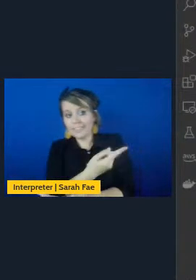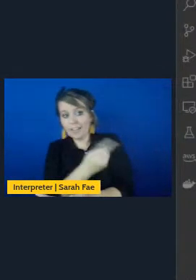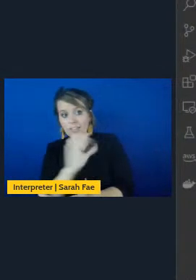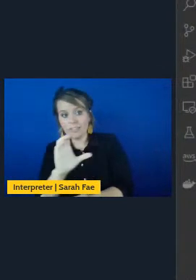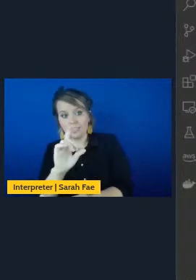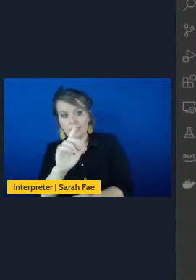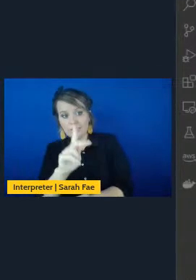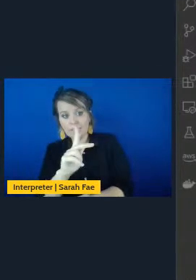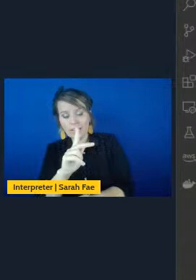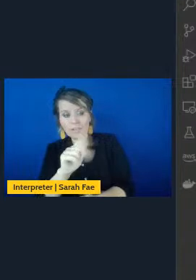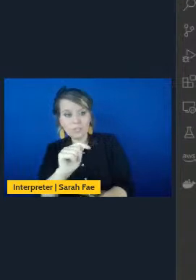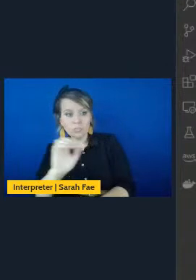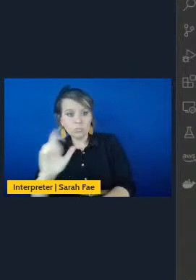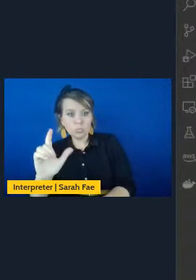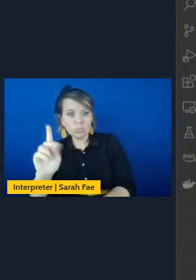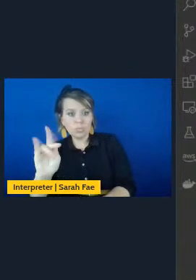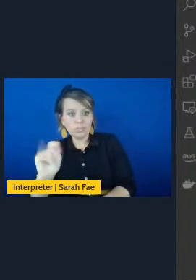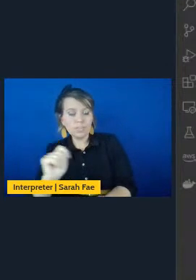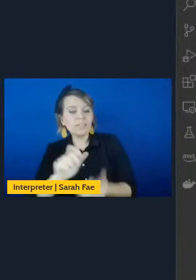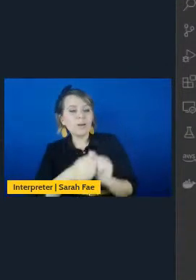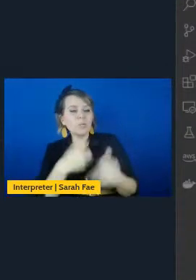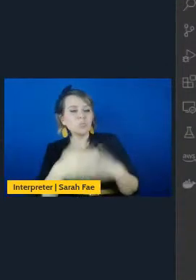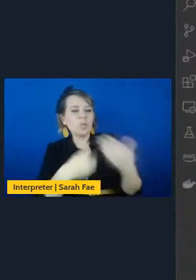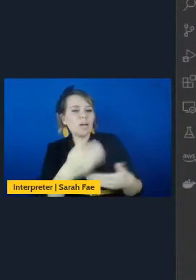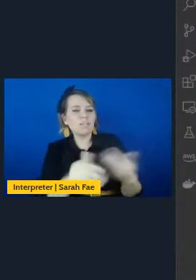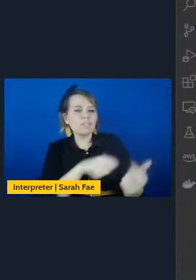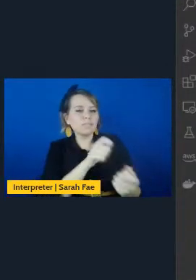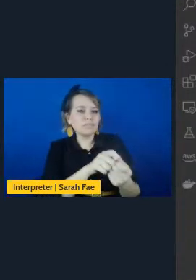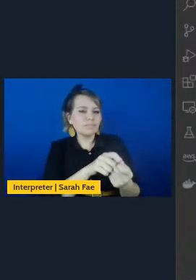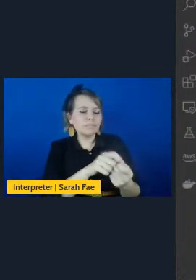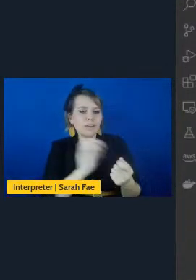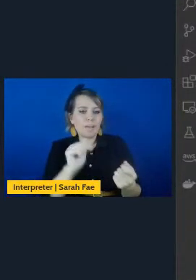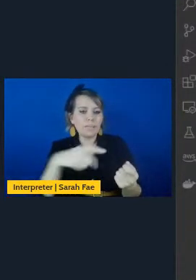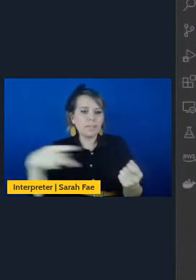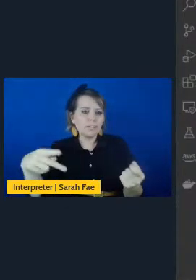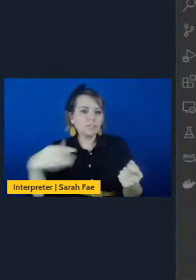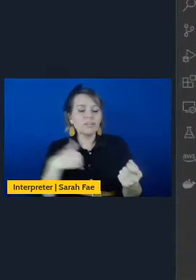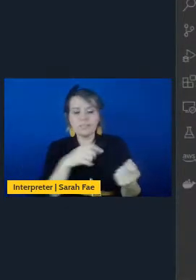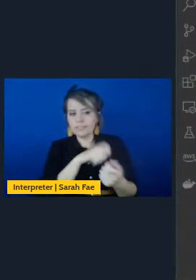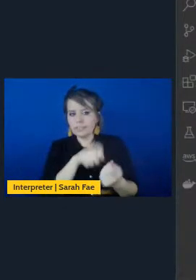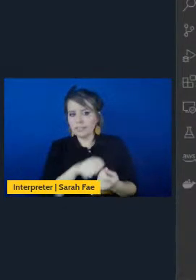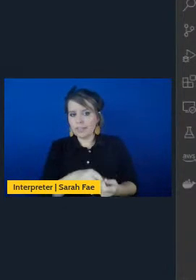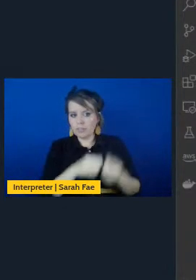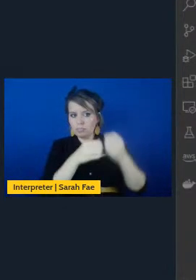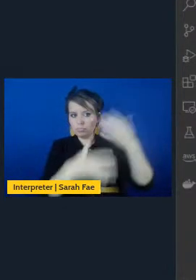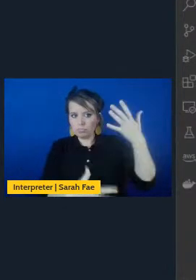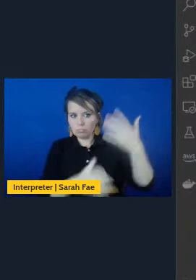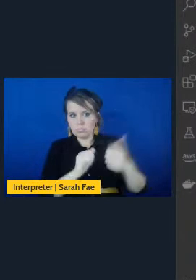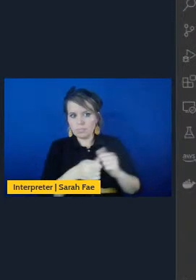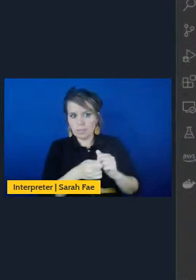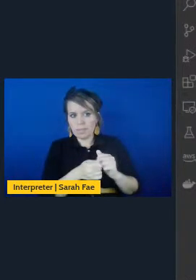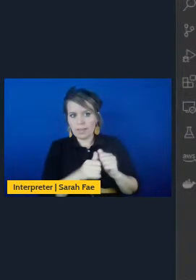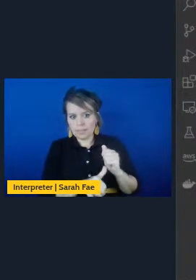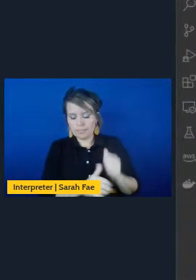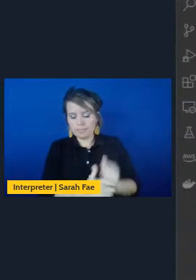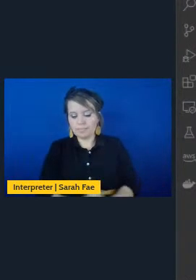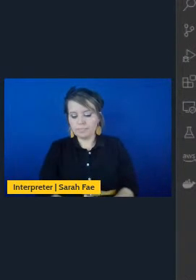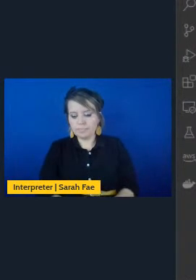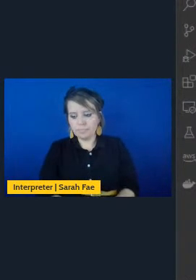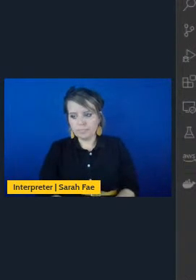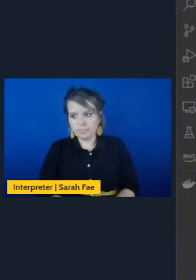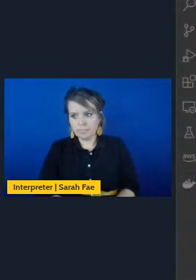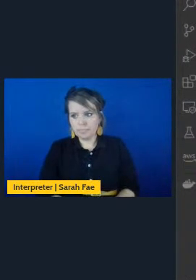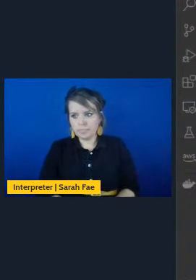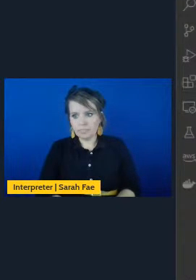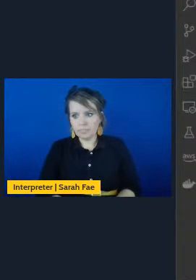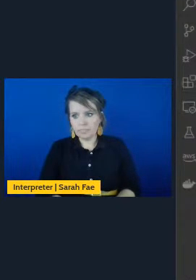this particular application. So it has the details about that. And then we also